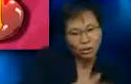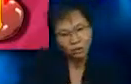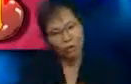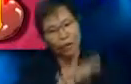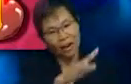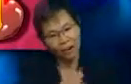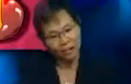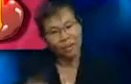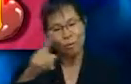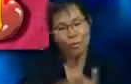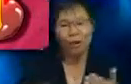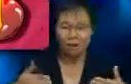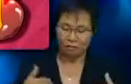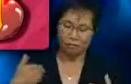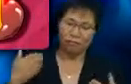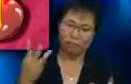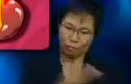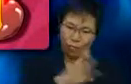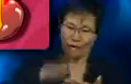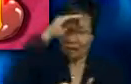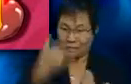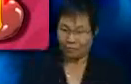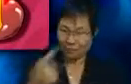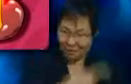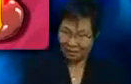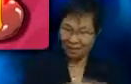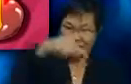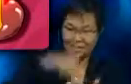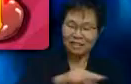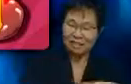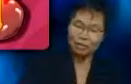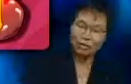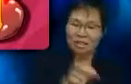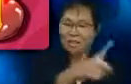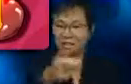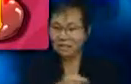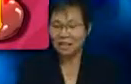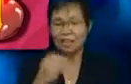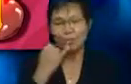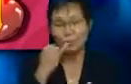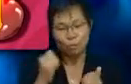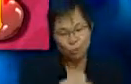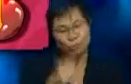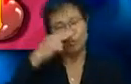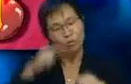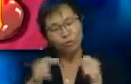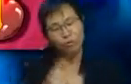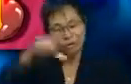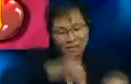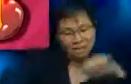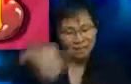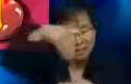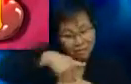And what have we learned today? This video is designed with fun with science in